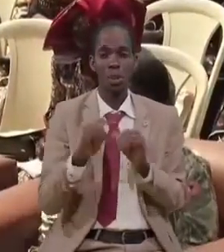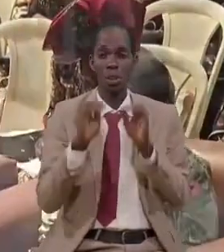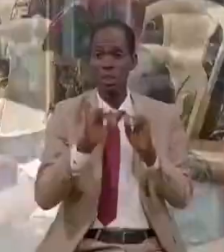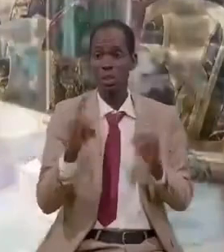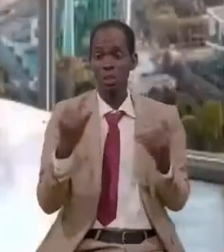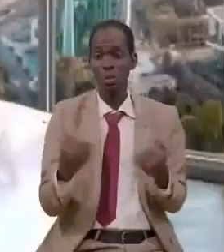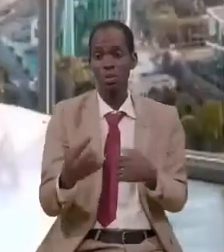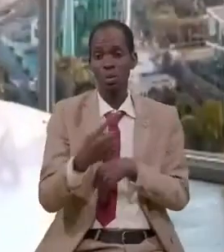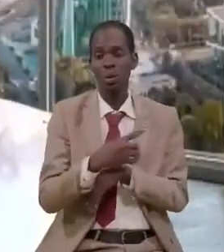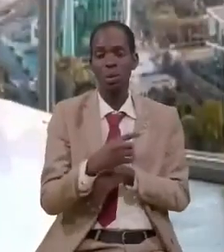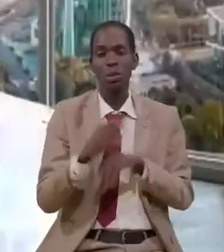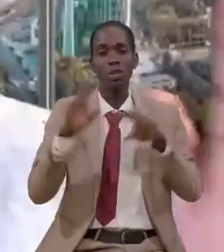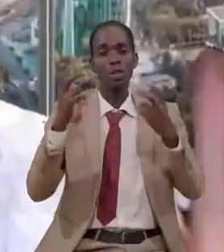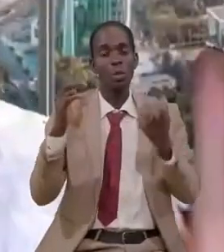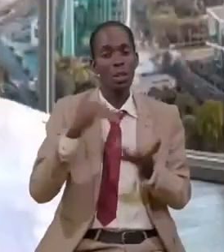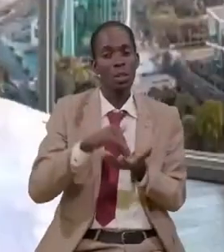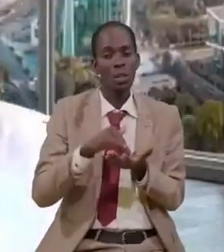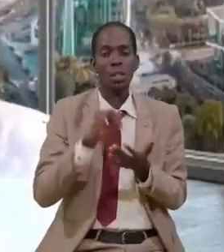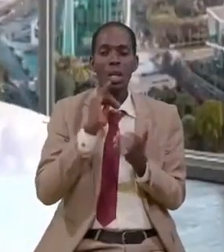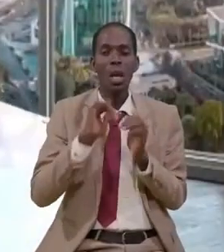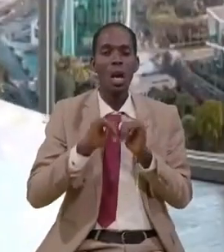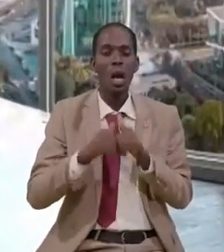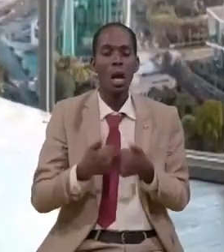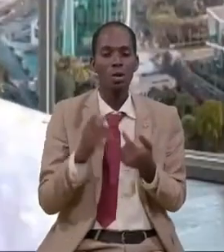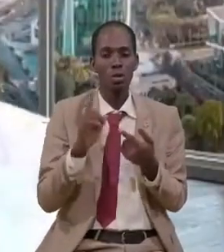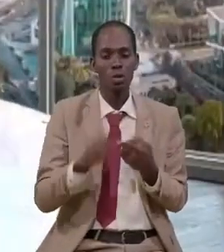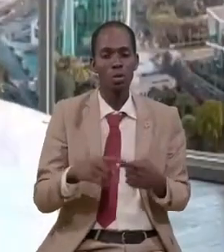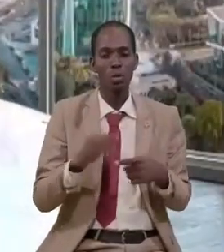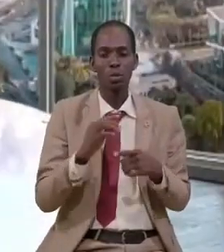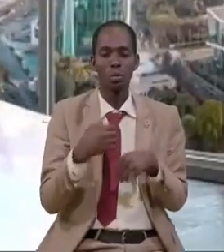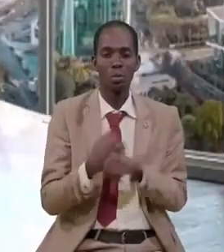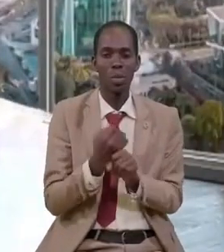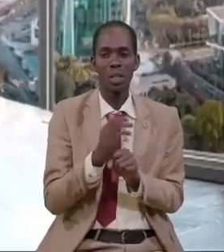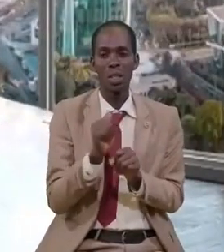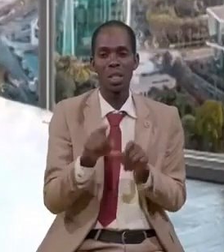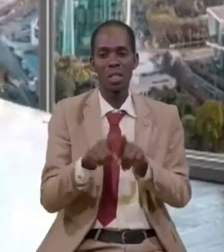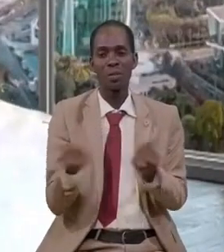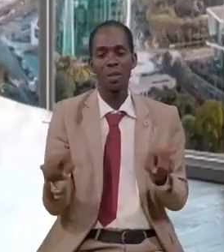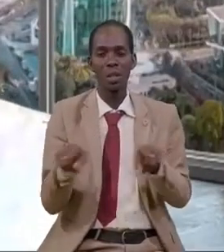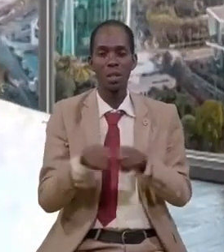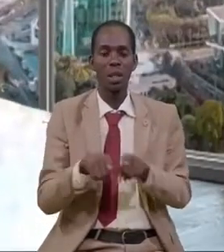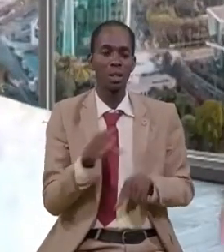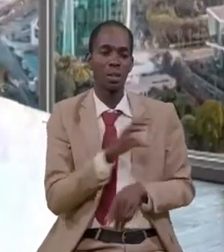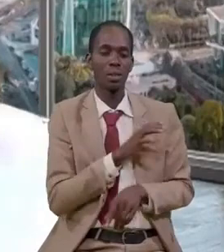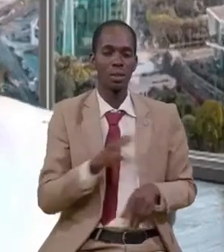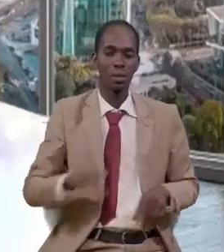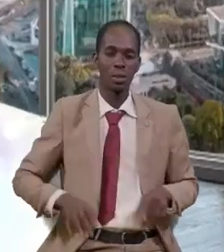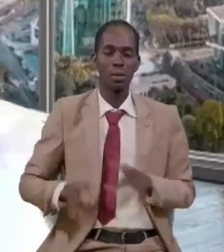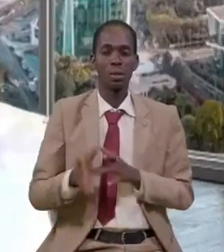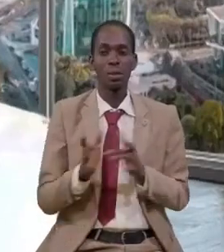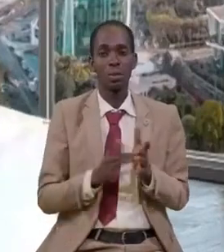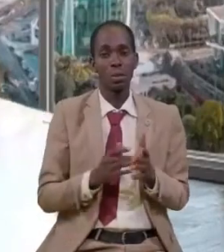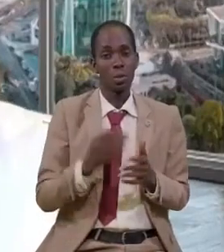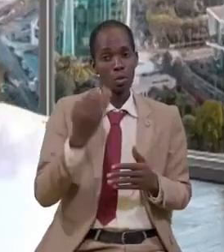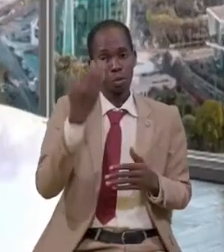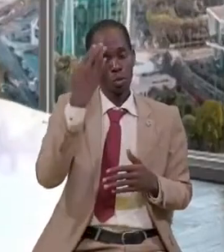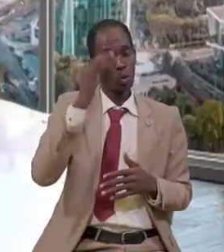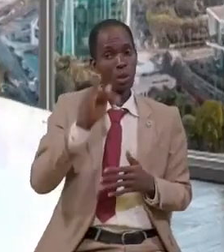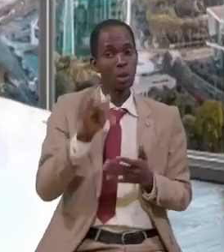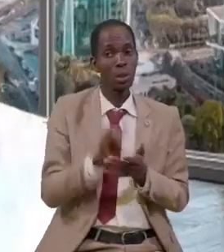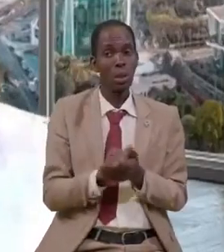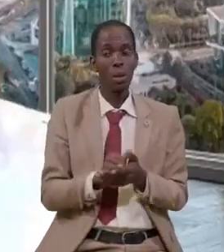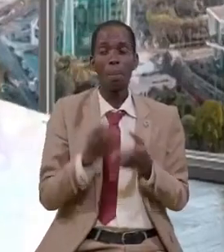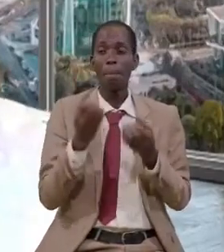to make a difference like Jesus. Keep in mind that a lot of people in the world today